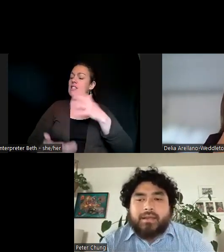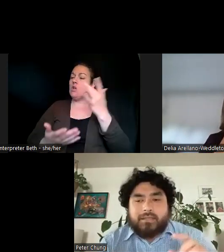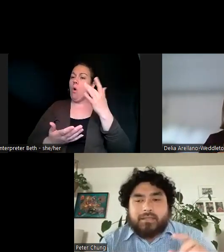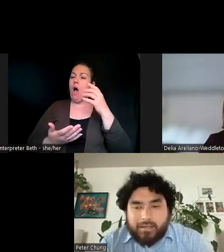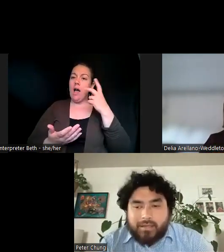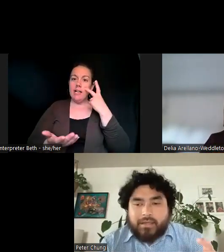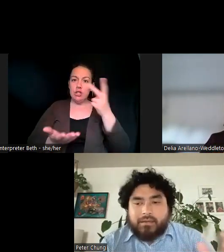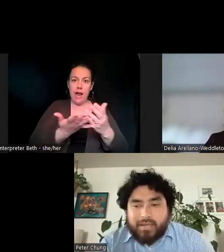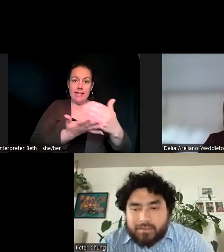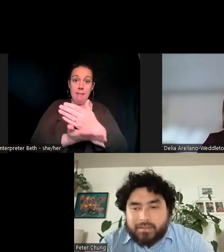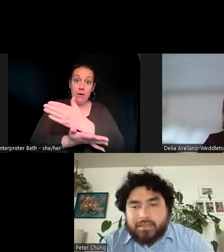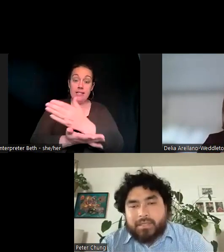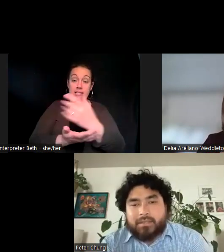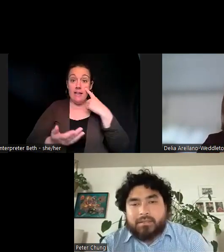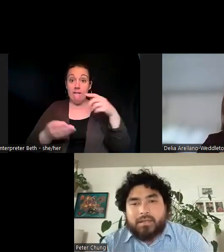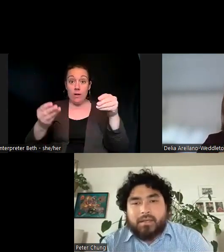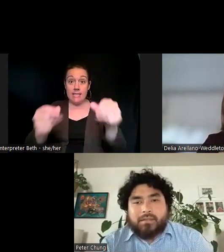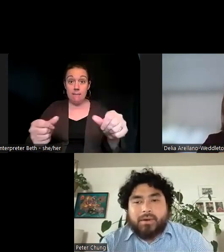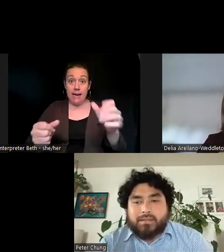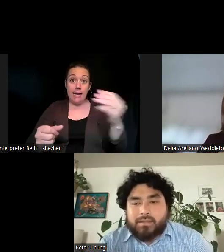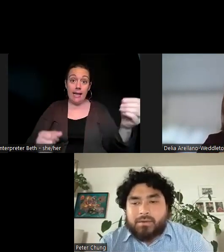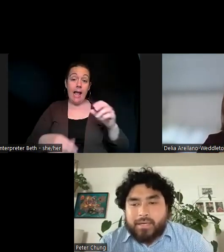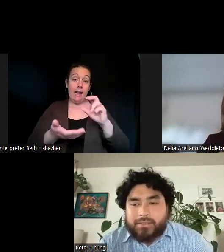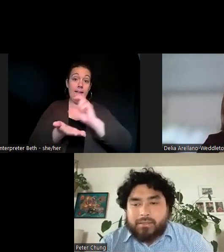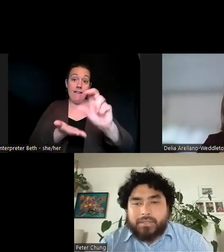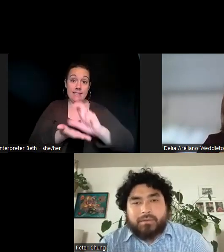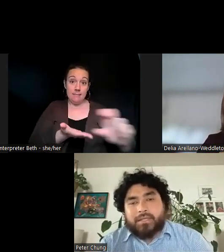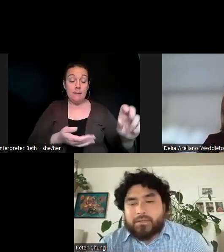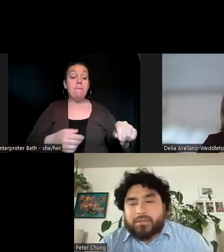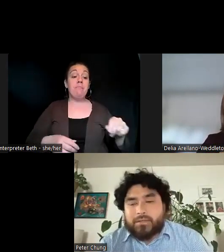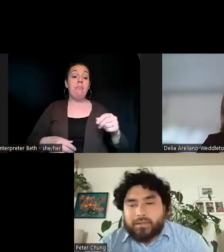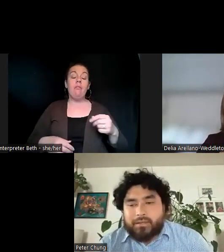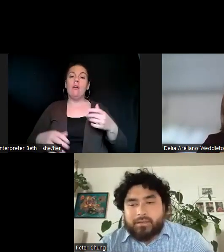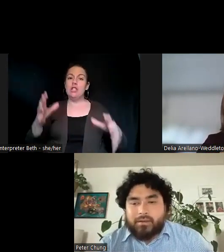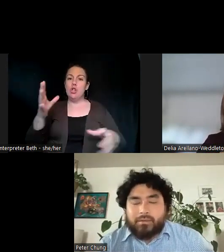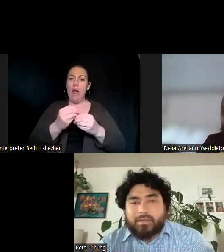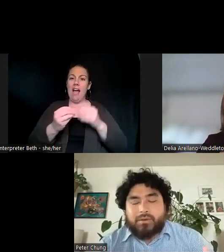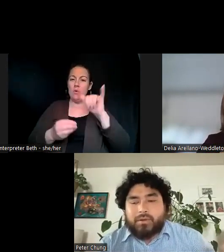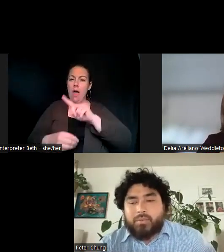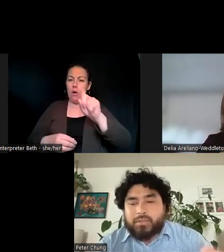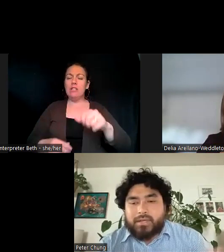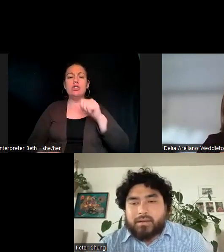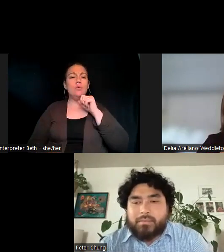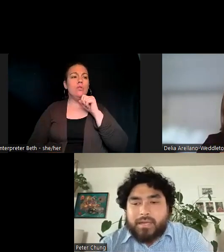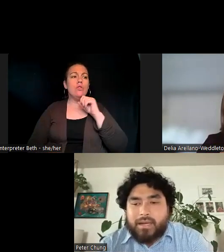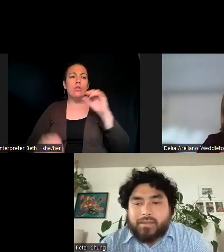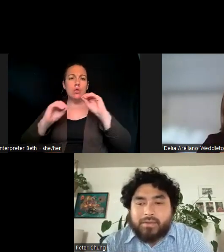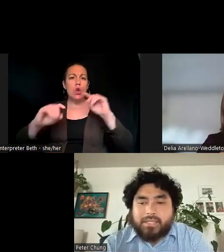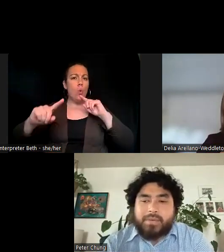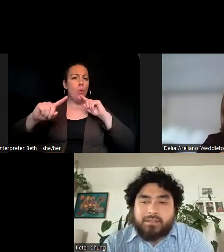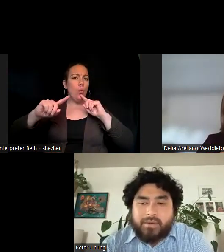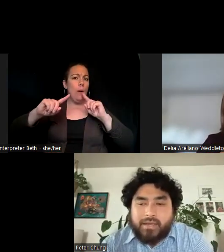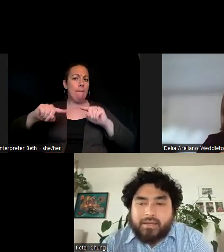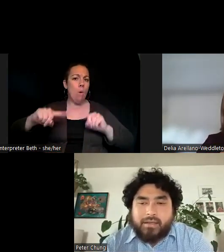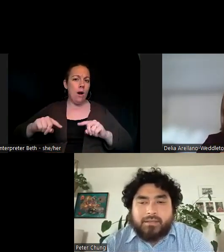like spending and investment, because to answer the question, we don't necessarily, there's no reports that are coming out that